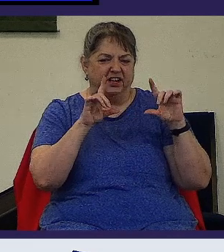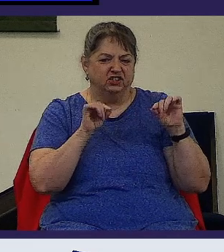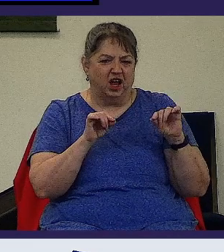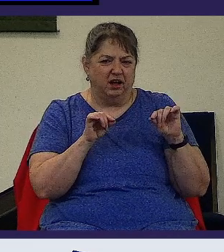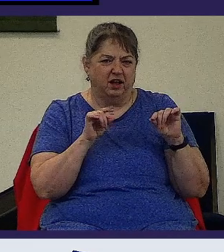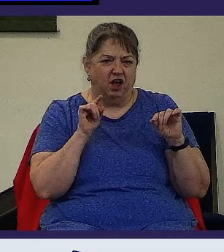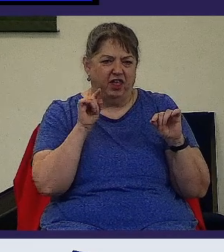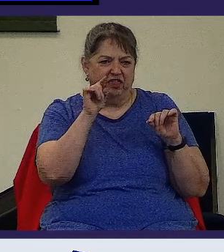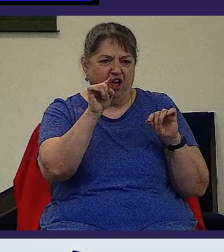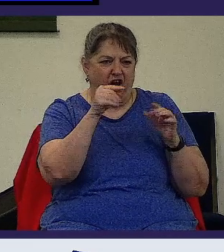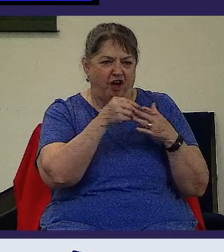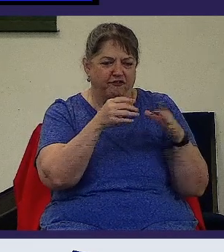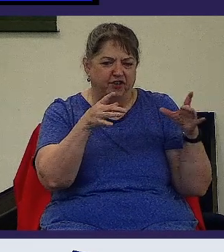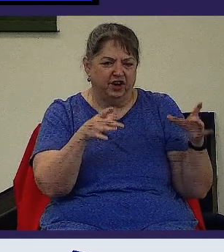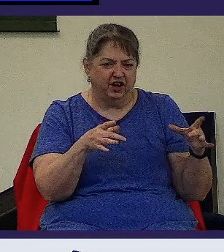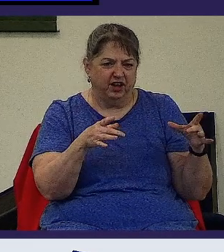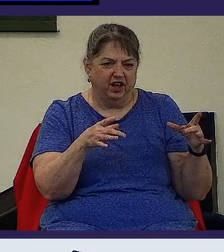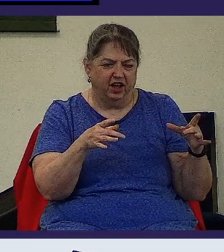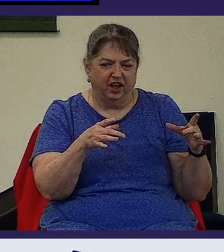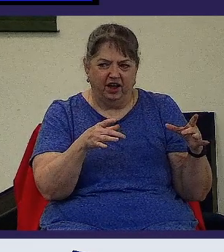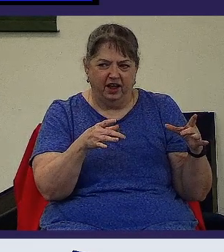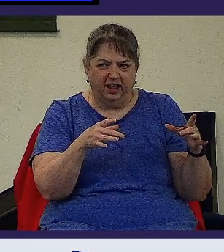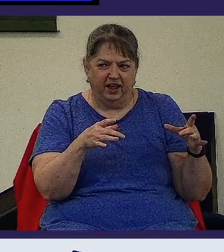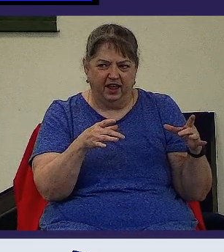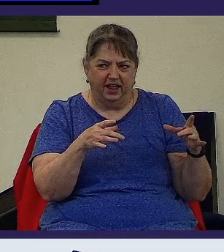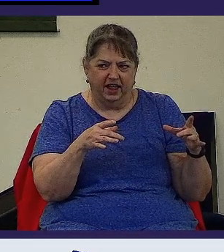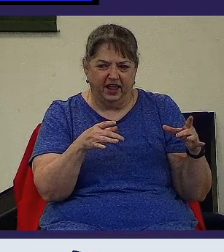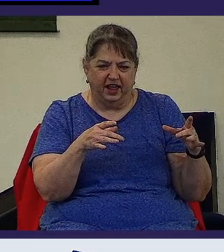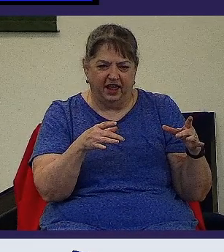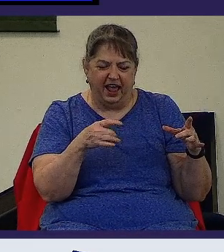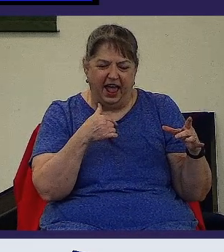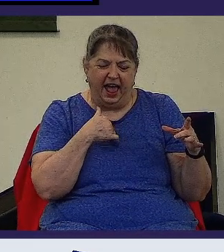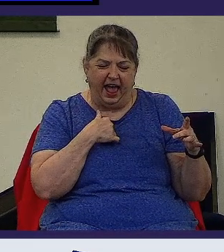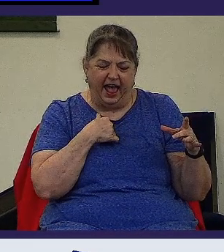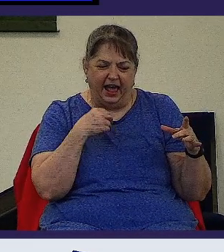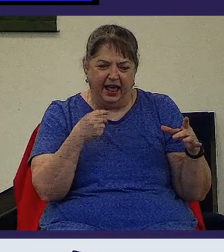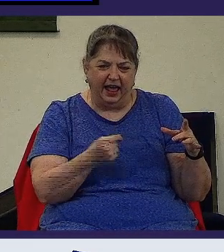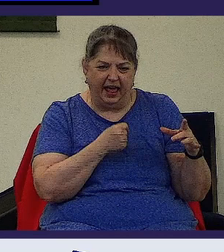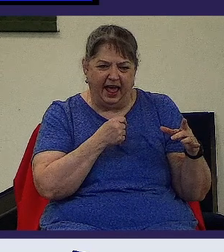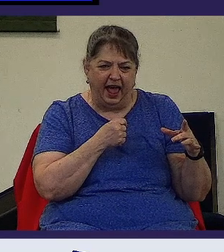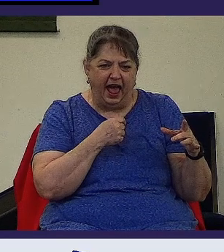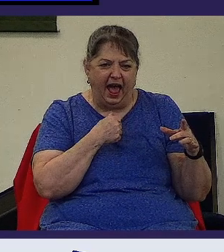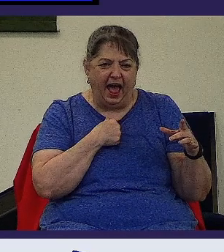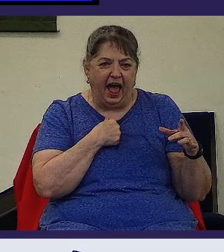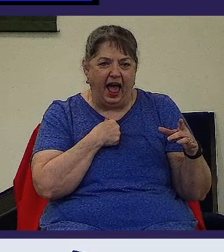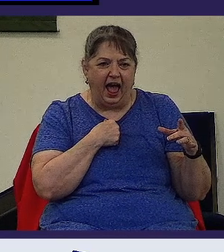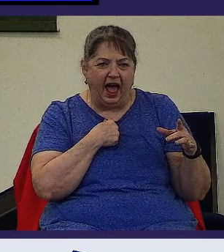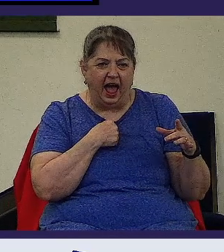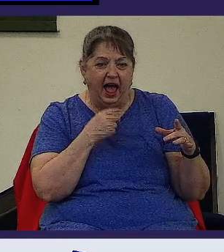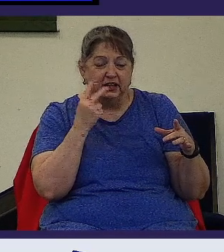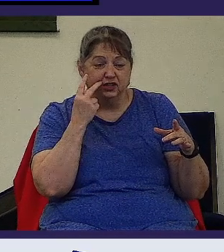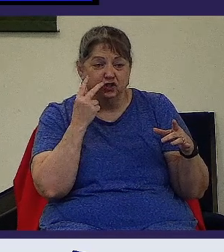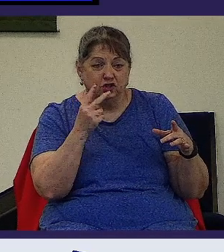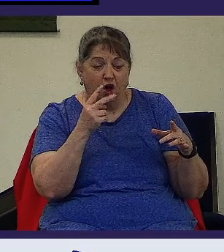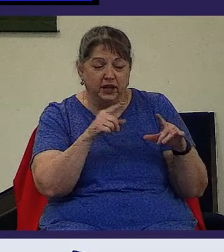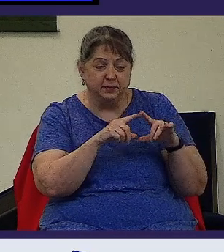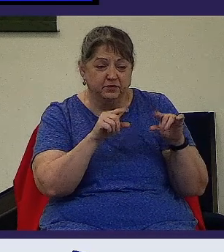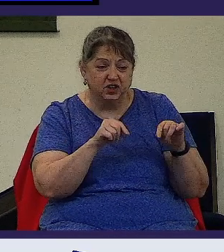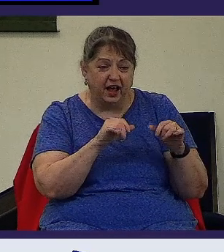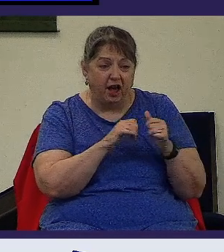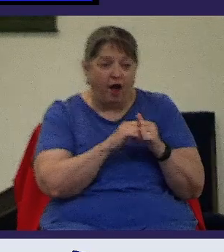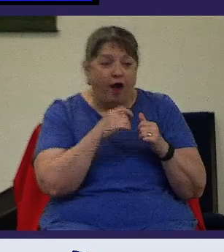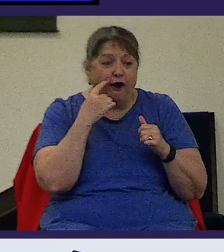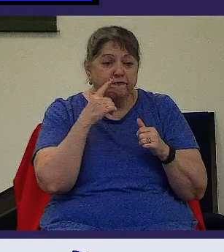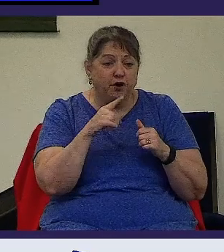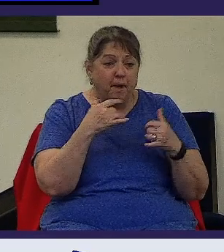and i accidentally i this was not on purpose but i saw some checks for the playground and they were a nice